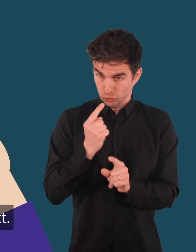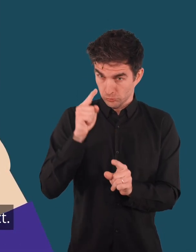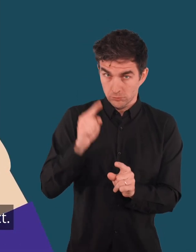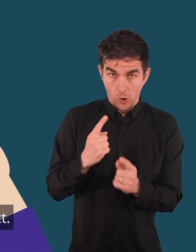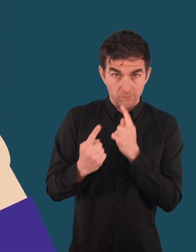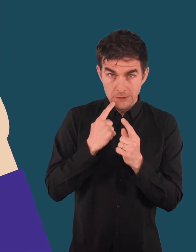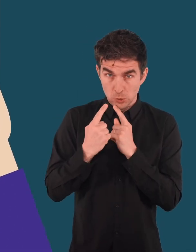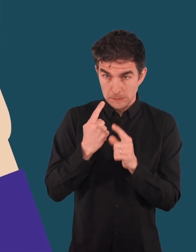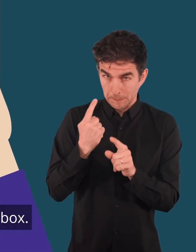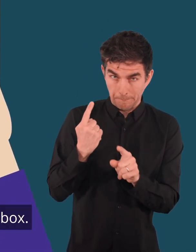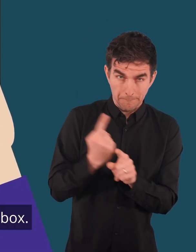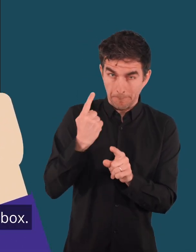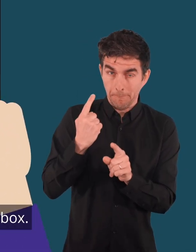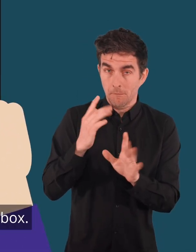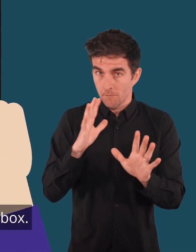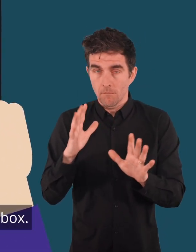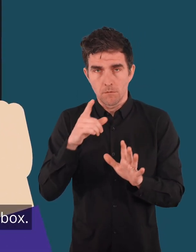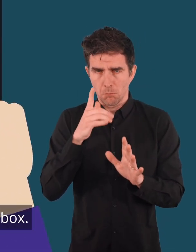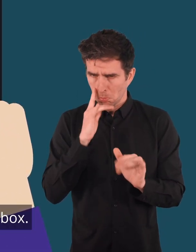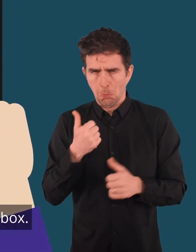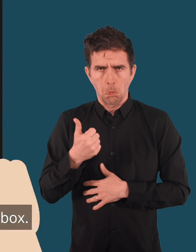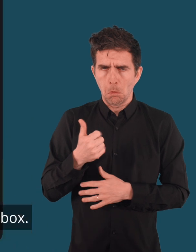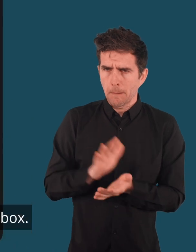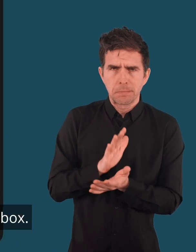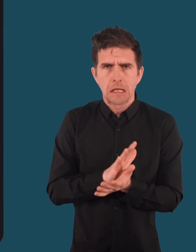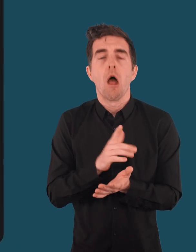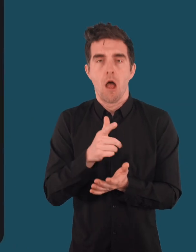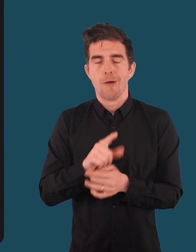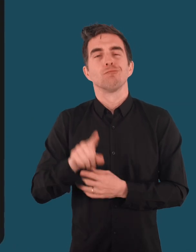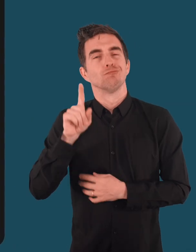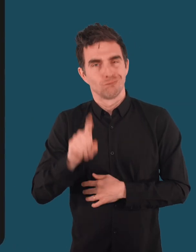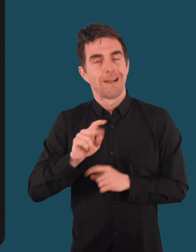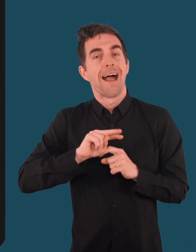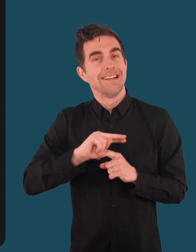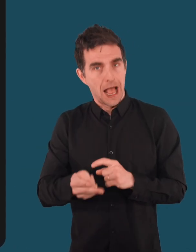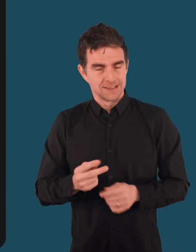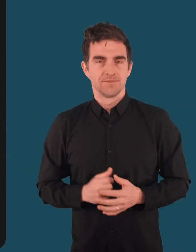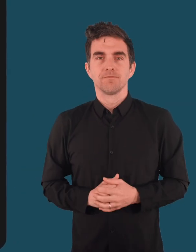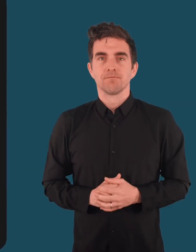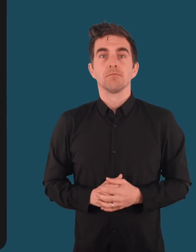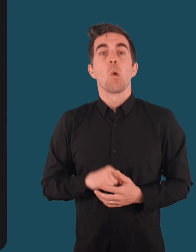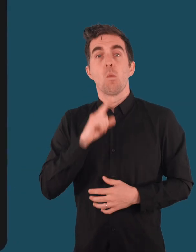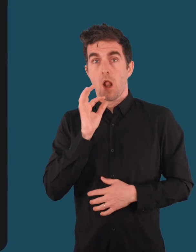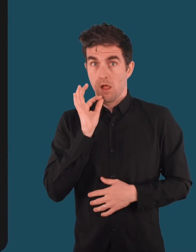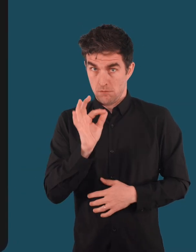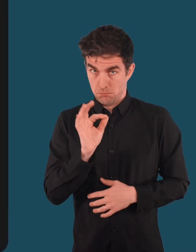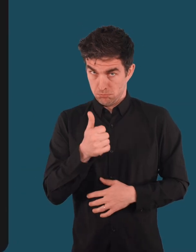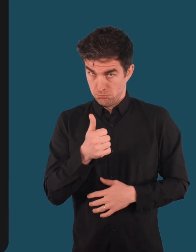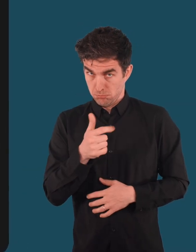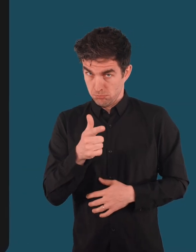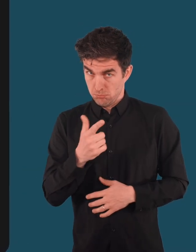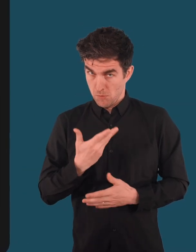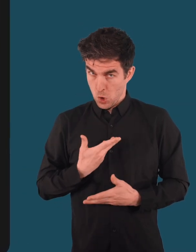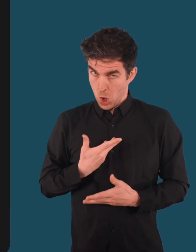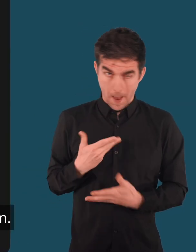information is correct. When you are happy, click on the checkbox. Next, you will be asked to accept the commitment